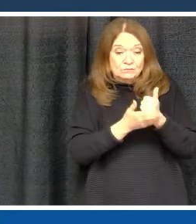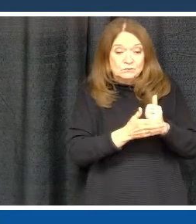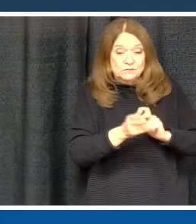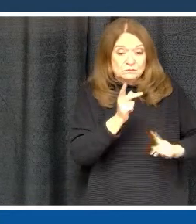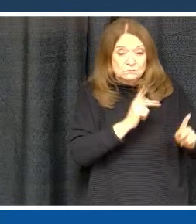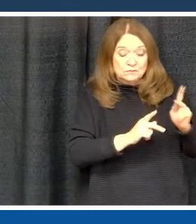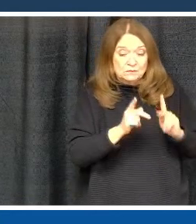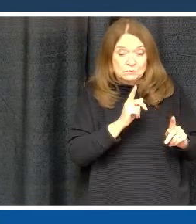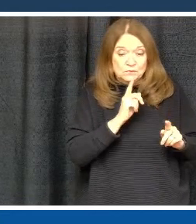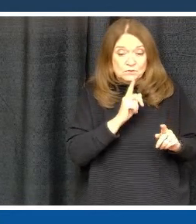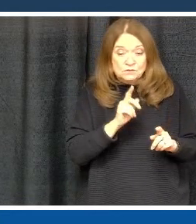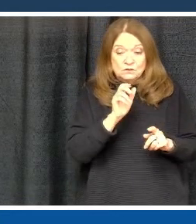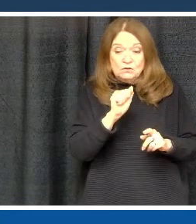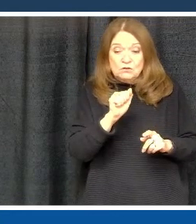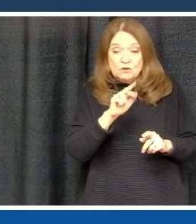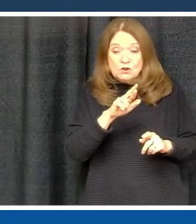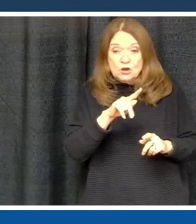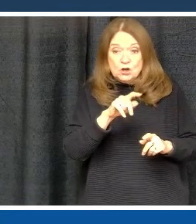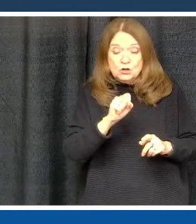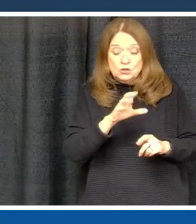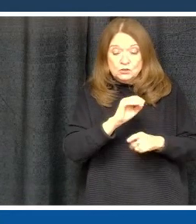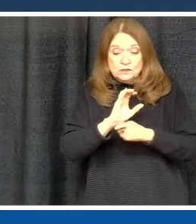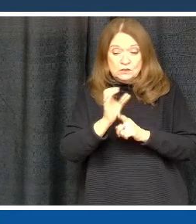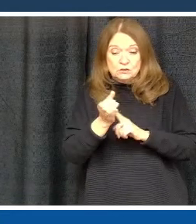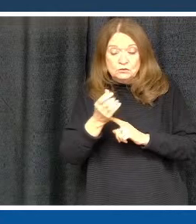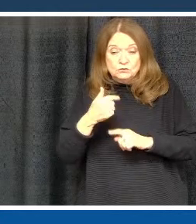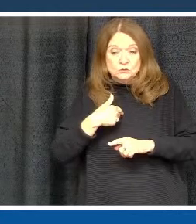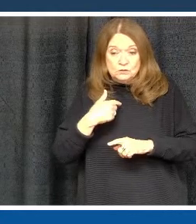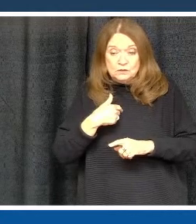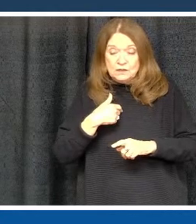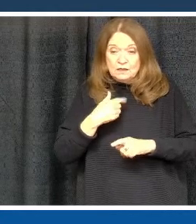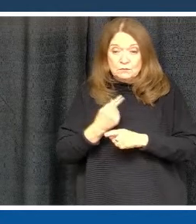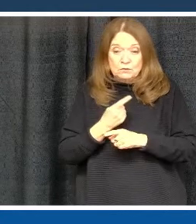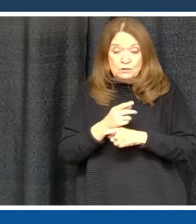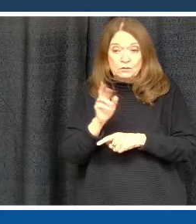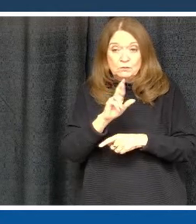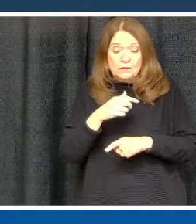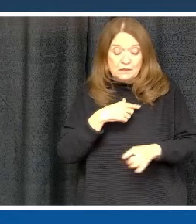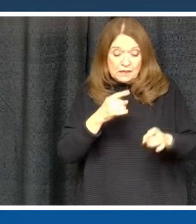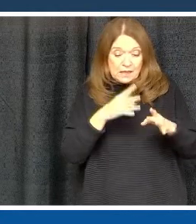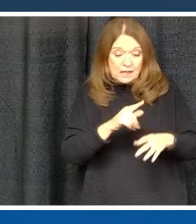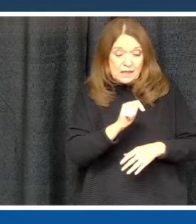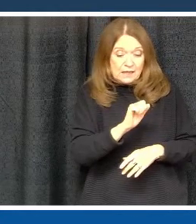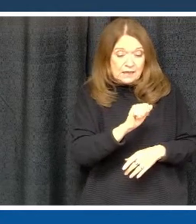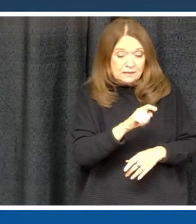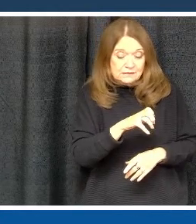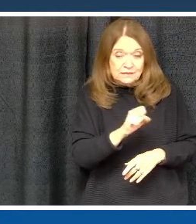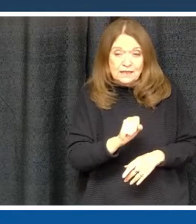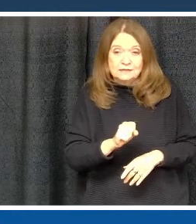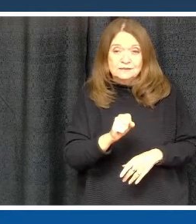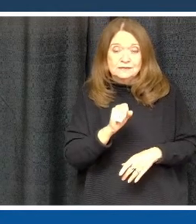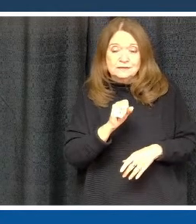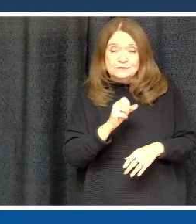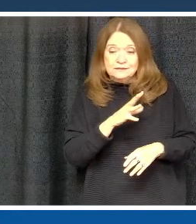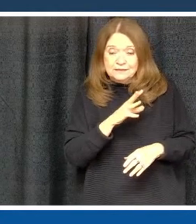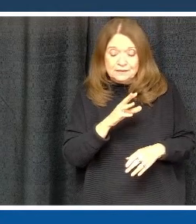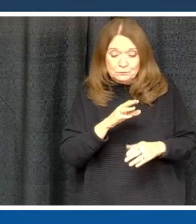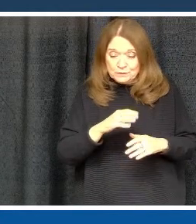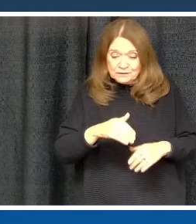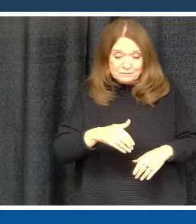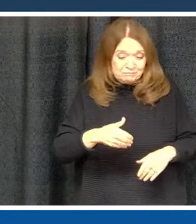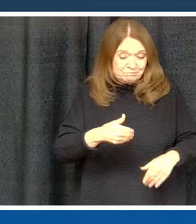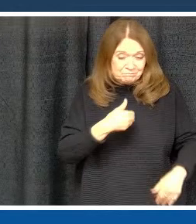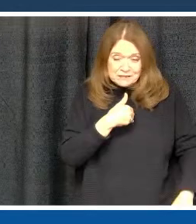its culture. Well, I am a Reagan Republican, and I hate taxes. I hate taxes with the pit of my soul.